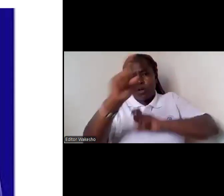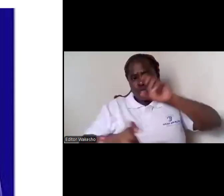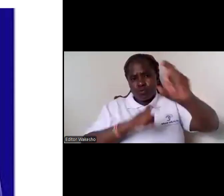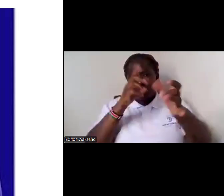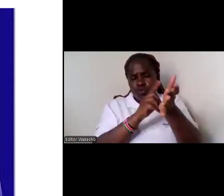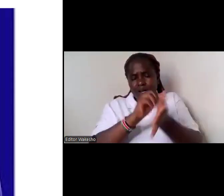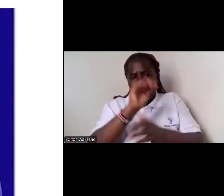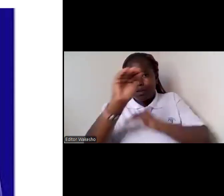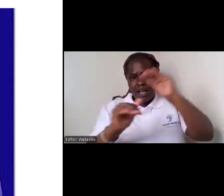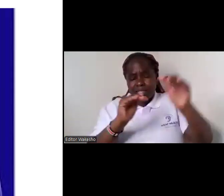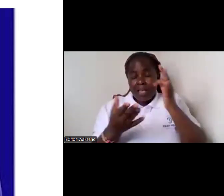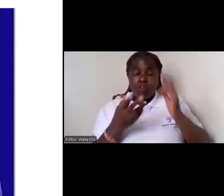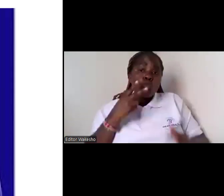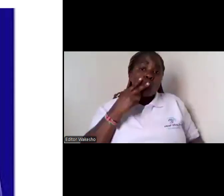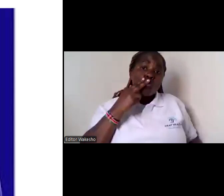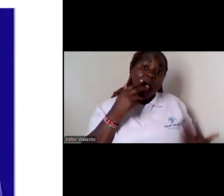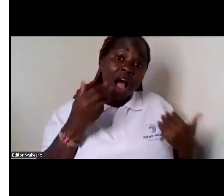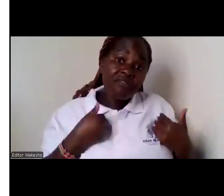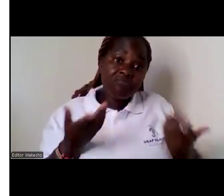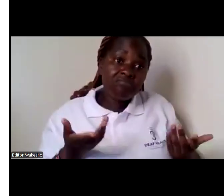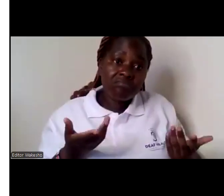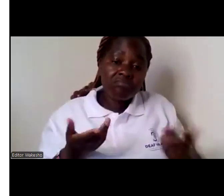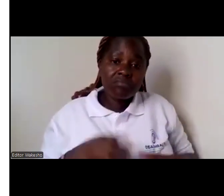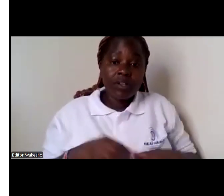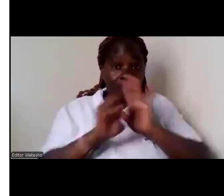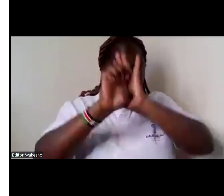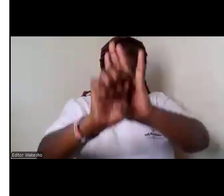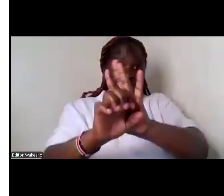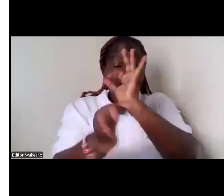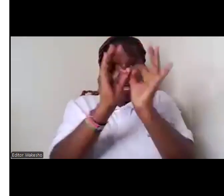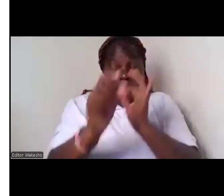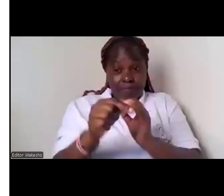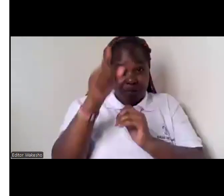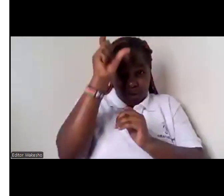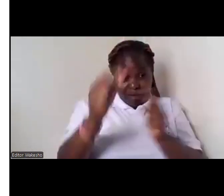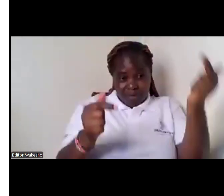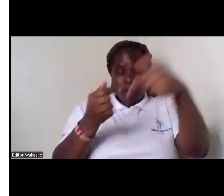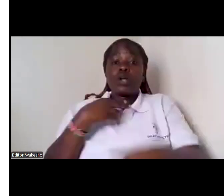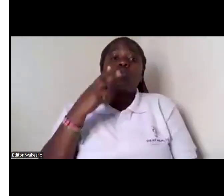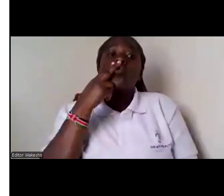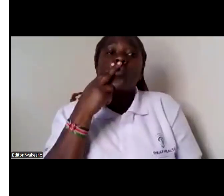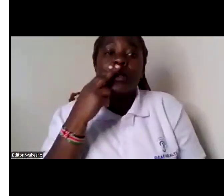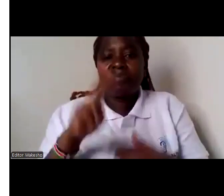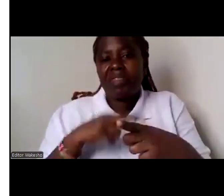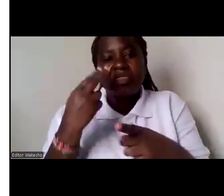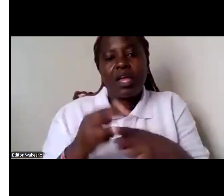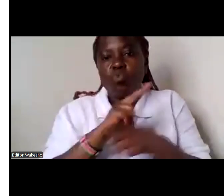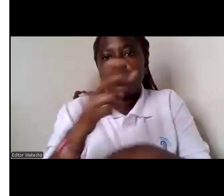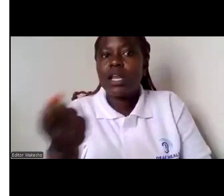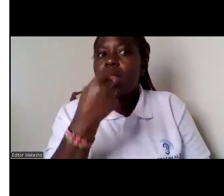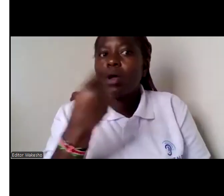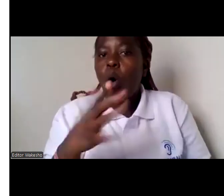patient smoking? I'll give an example. If a patient smokes, they should never use the pill or the